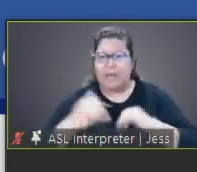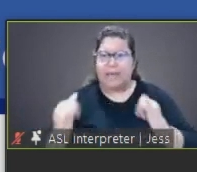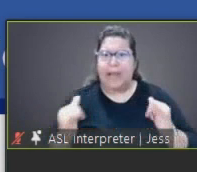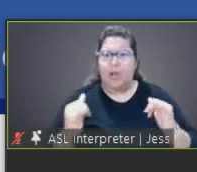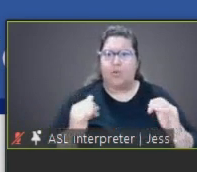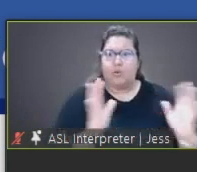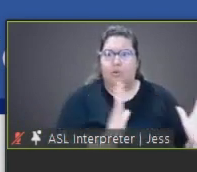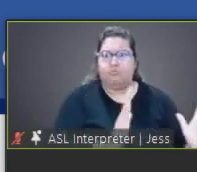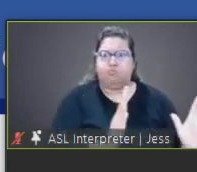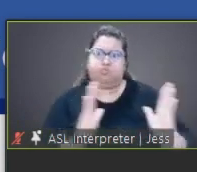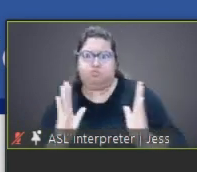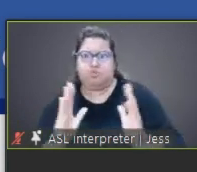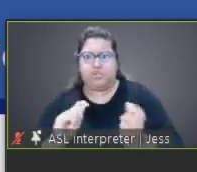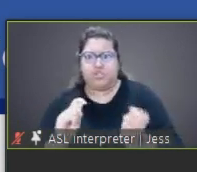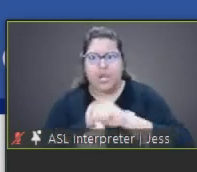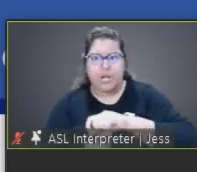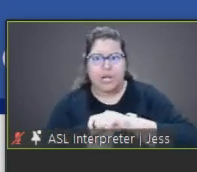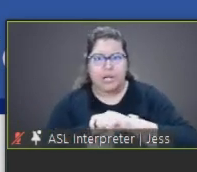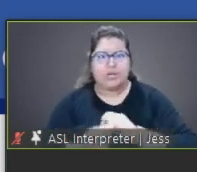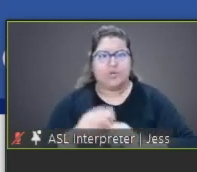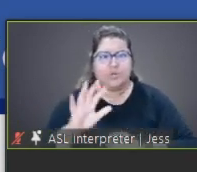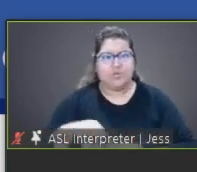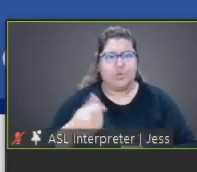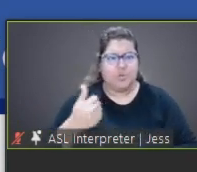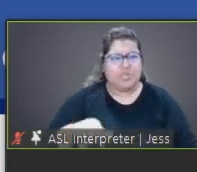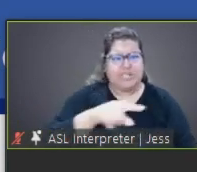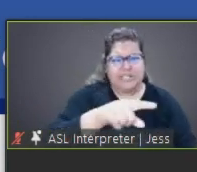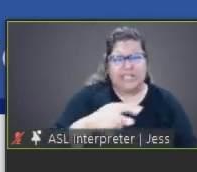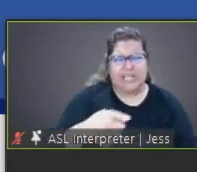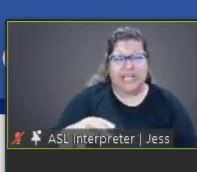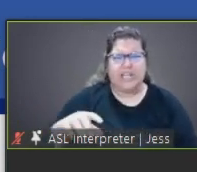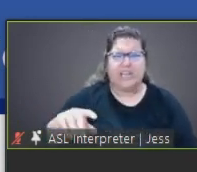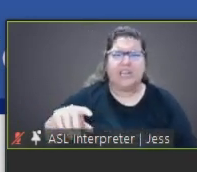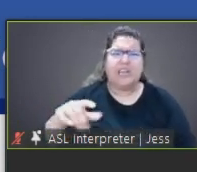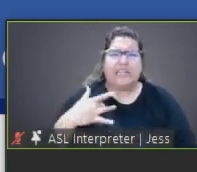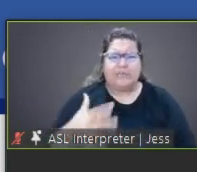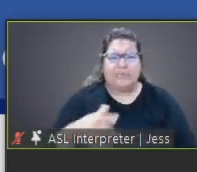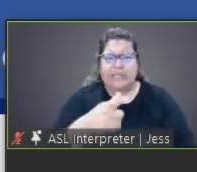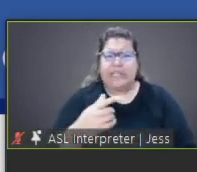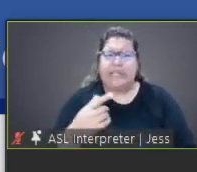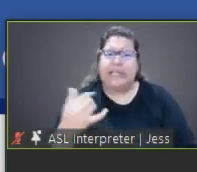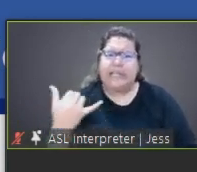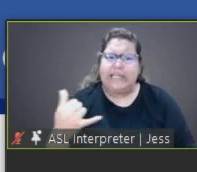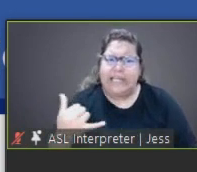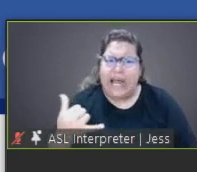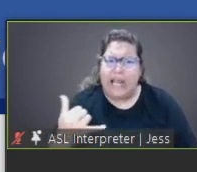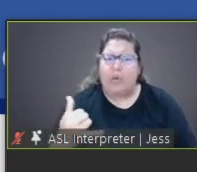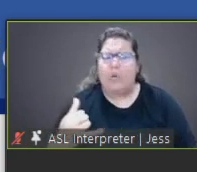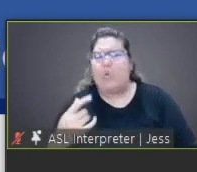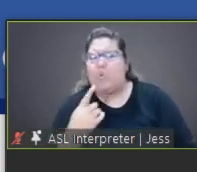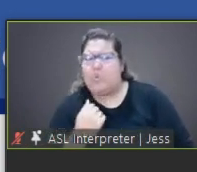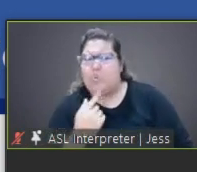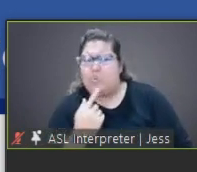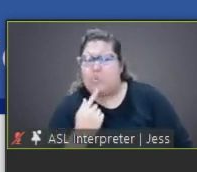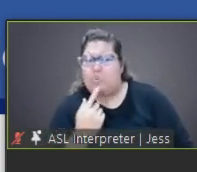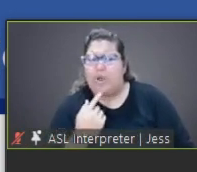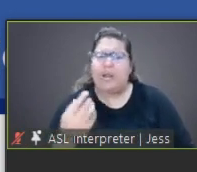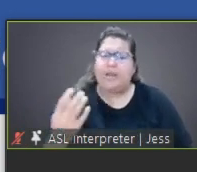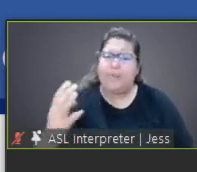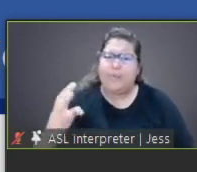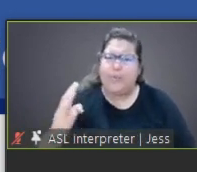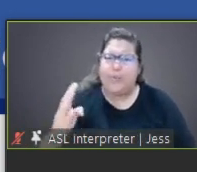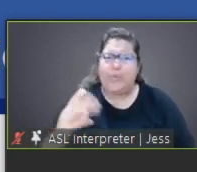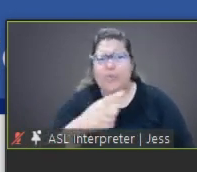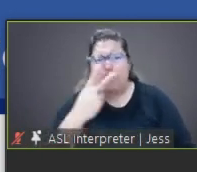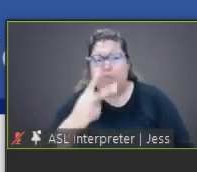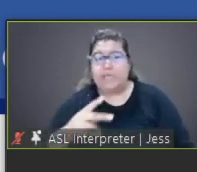that 2019-20 season, that's more typical of what we see for RSV, where the peak level of transmission is later into the fall and